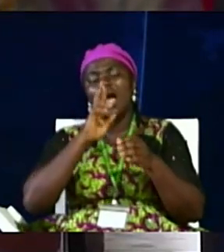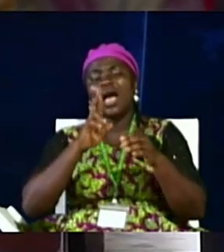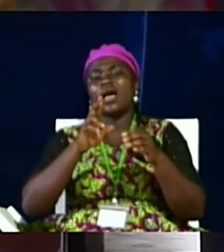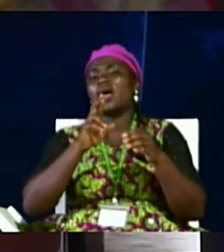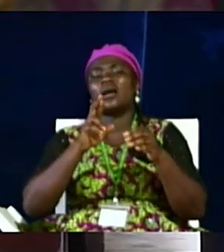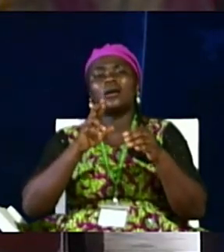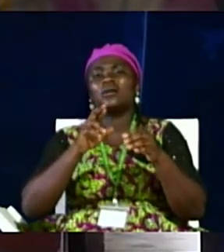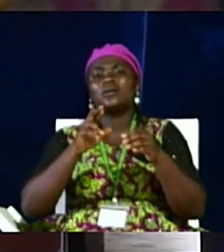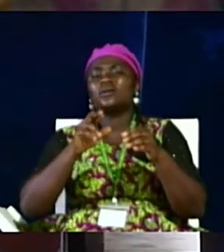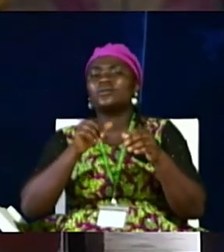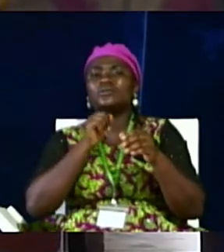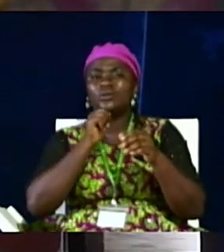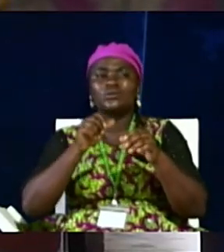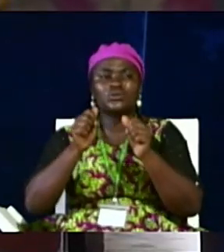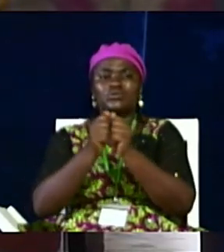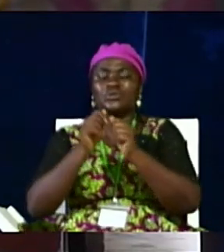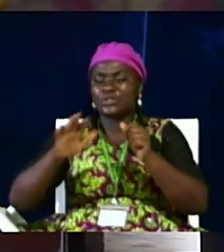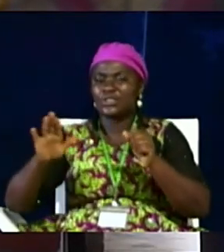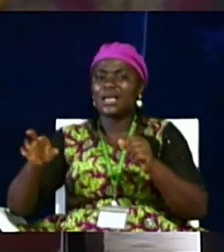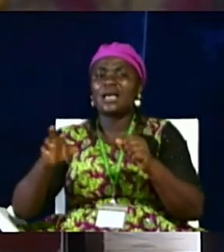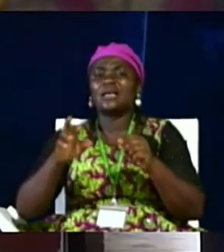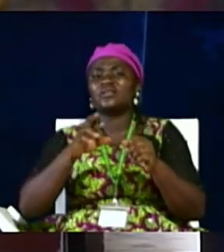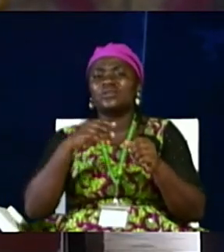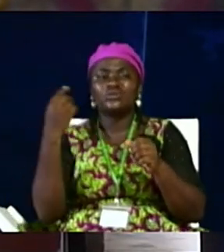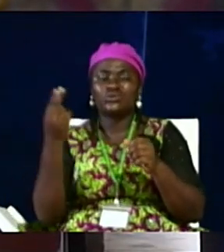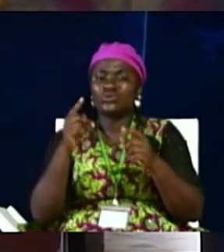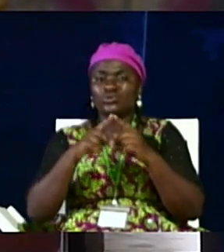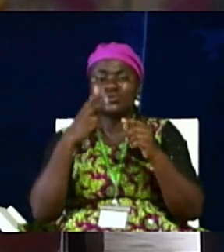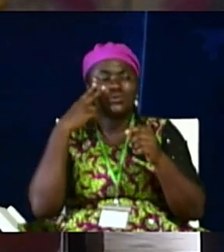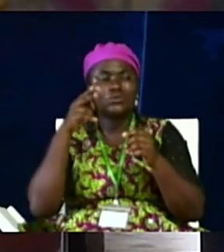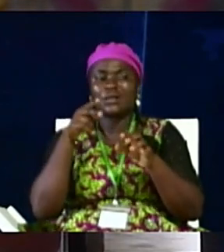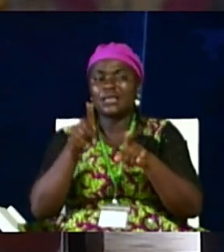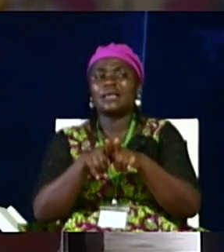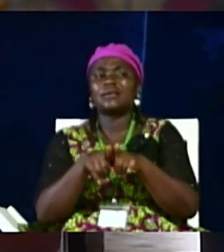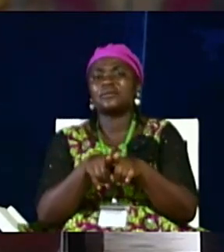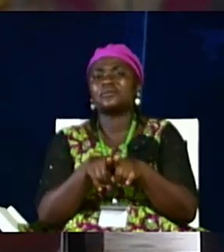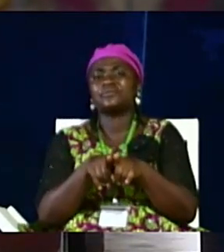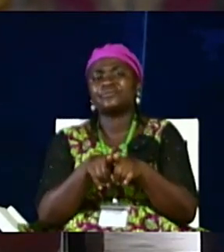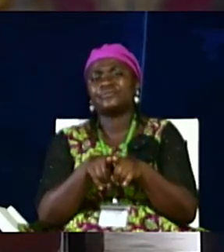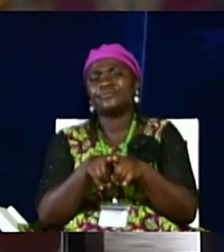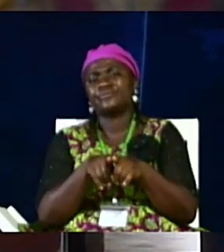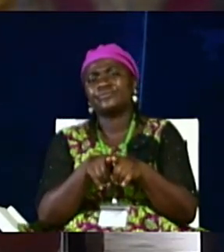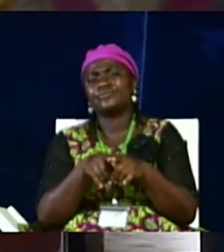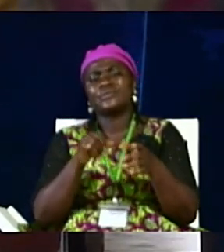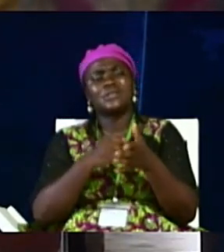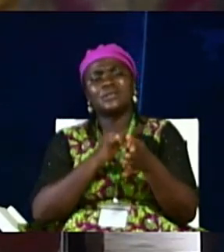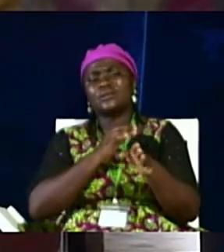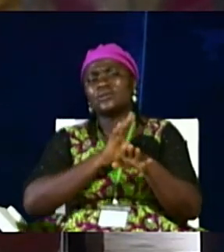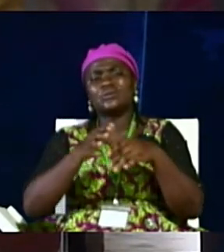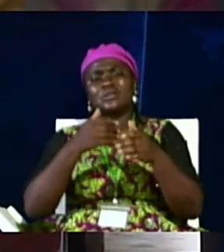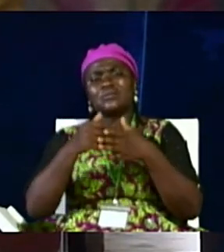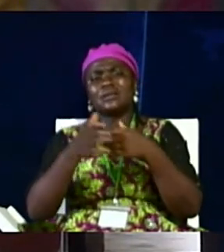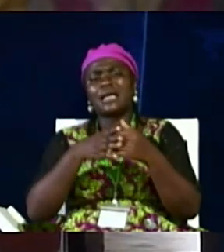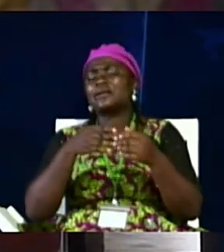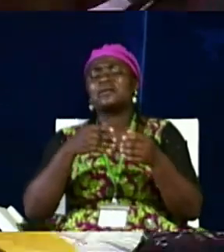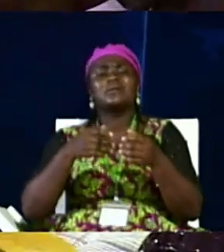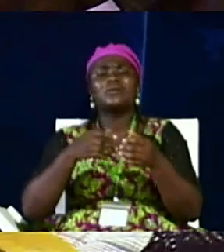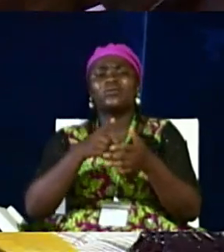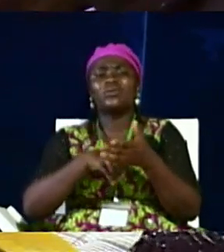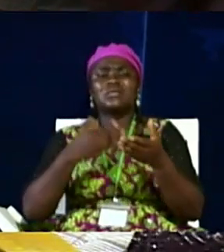upon. We know all kinds of stories that will be told about them. It doesn't matter what may be the nature of your own